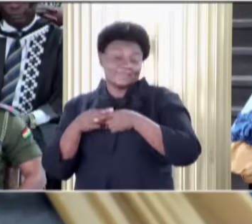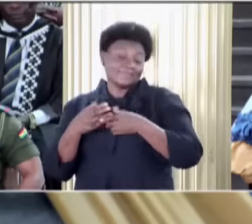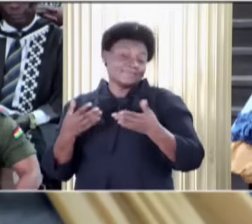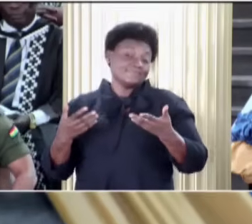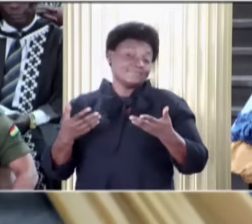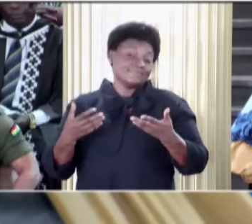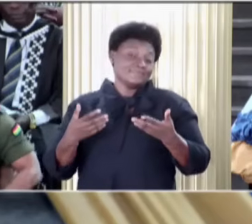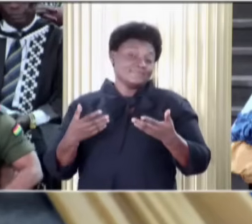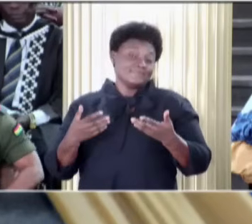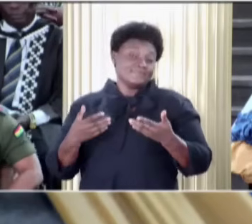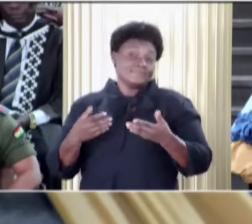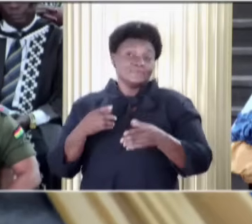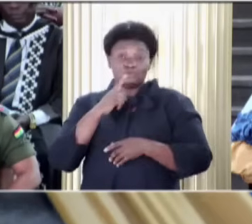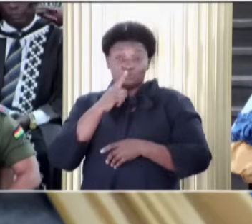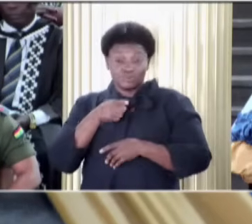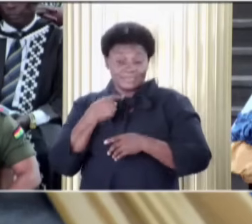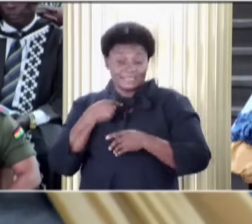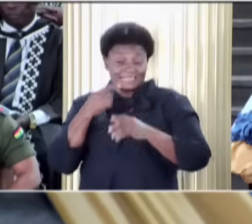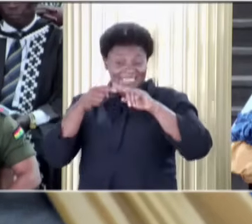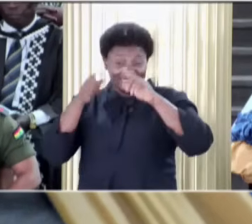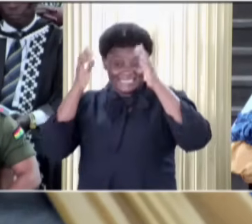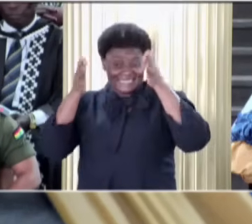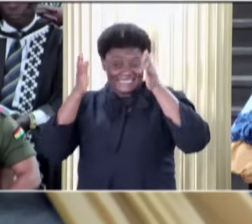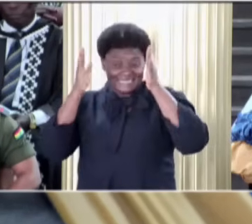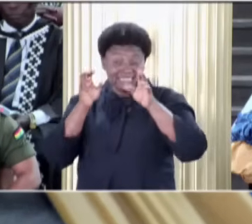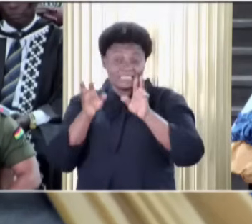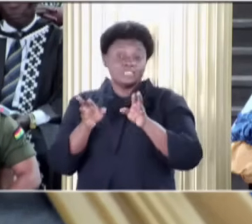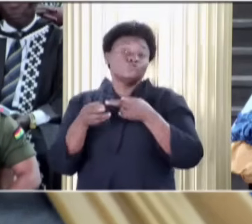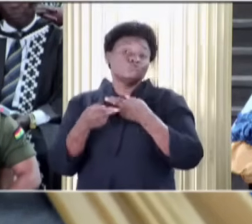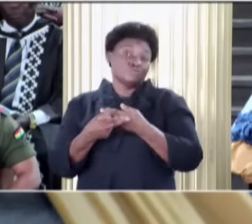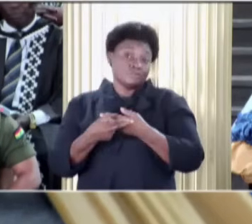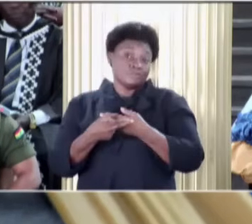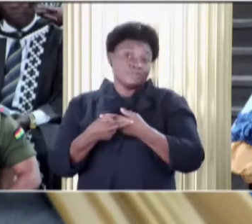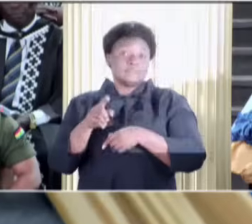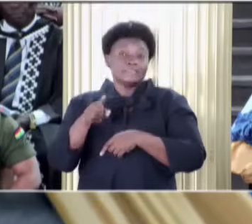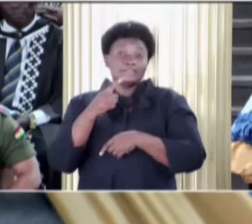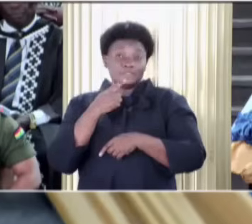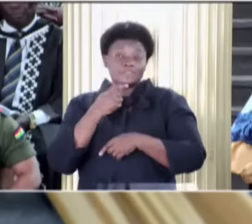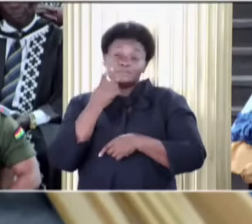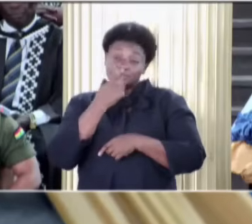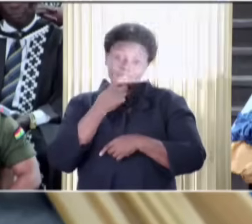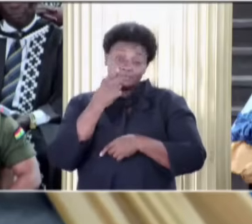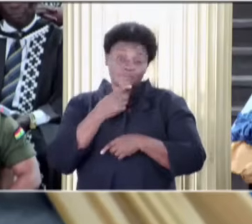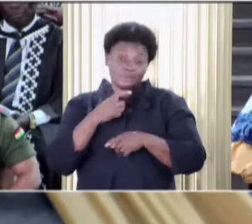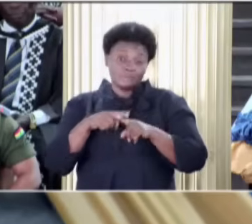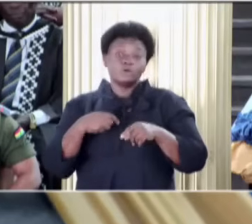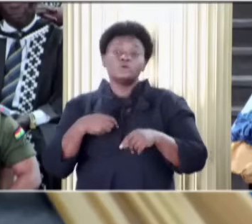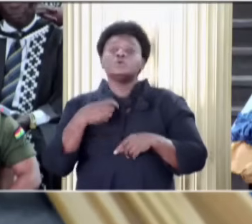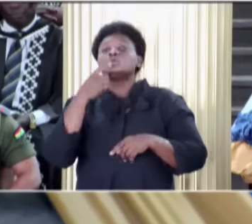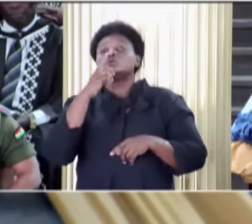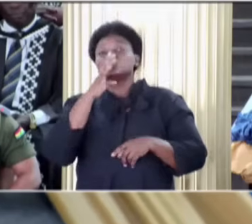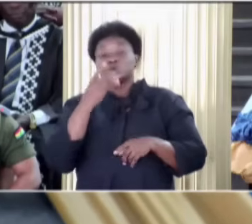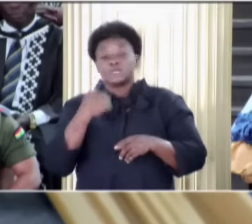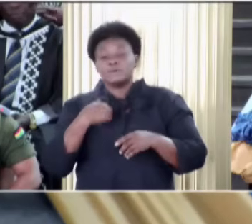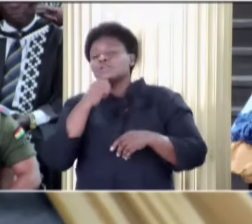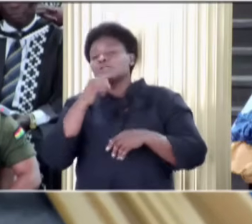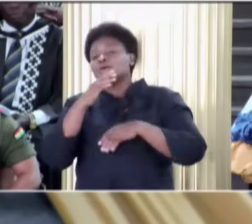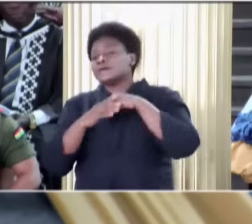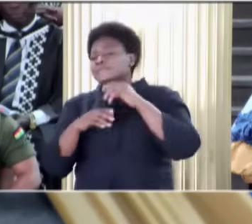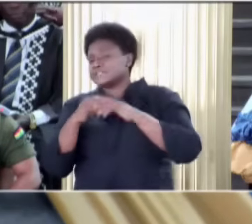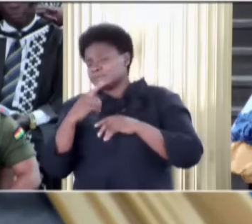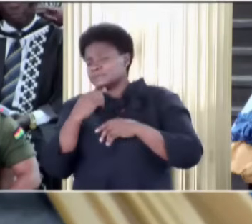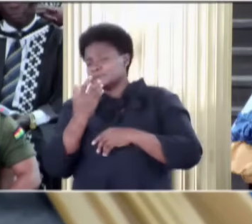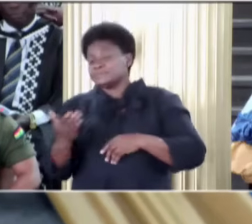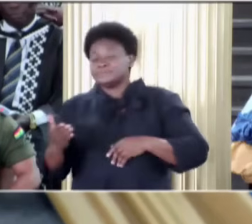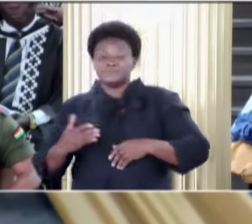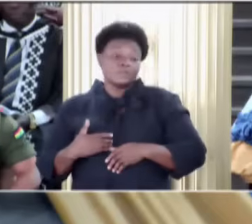the truth is that that's the tension in the room, even though it's unspoken. But I like to speak about uncomfortable things. Now you're